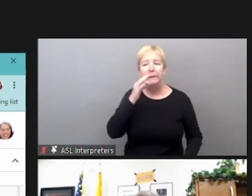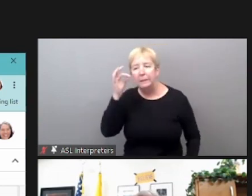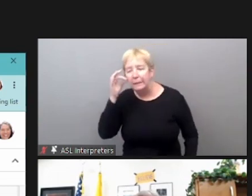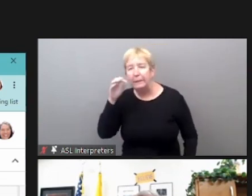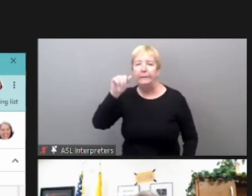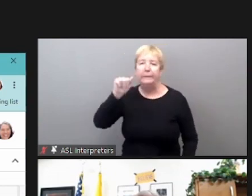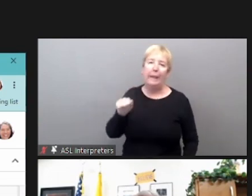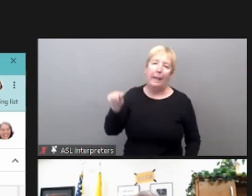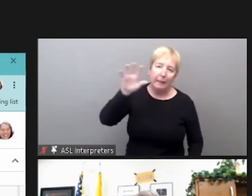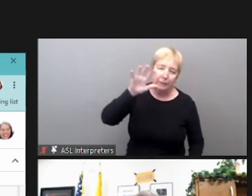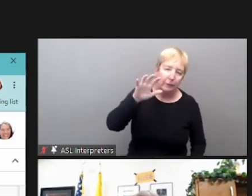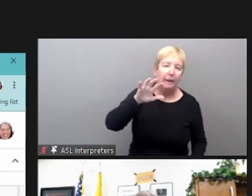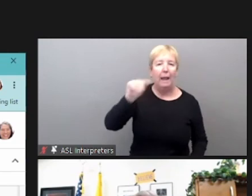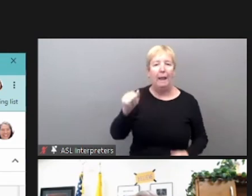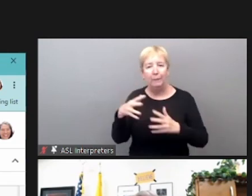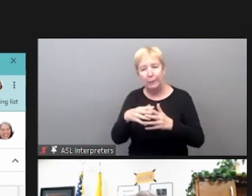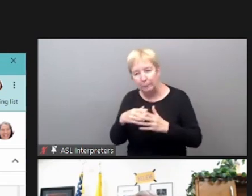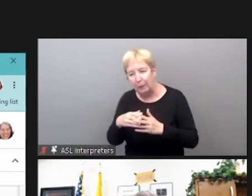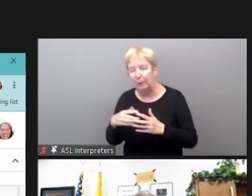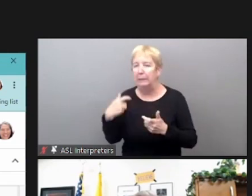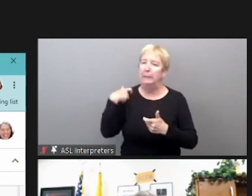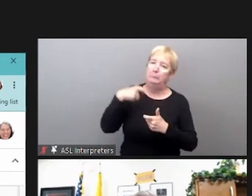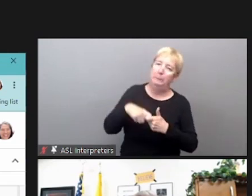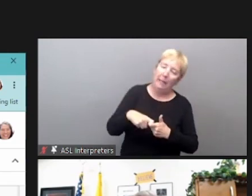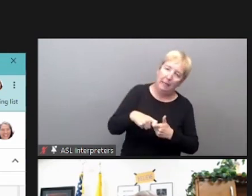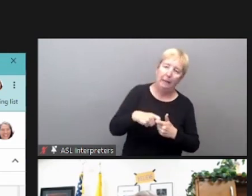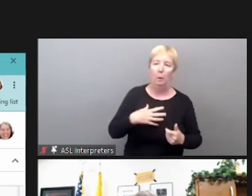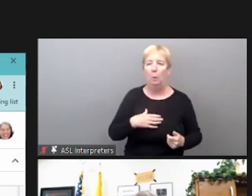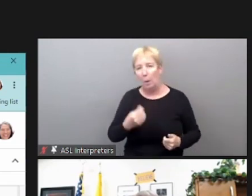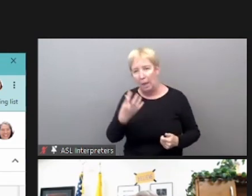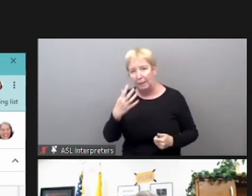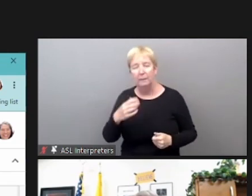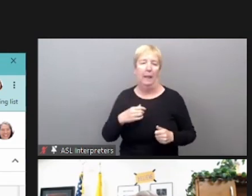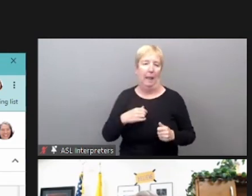Islander, African American, Hispanic or Latino, and white. So then